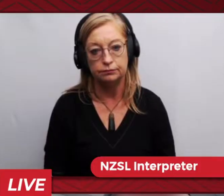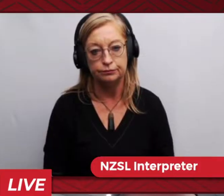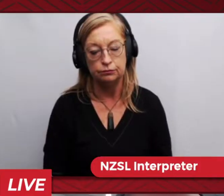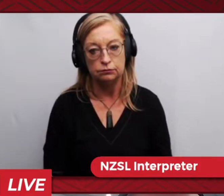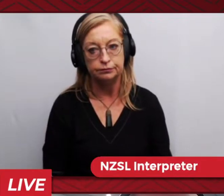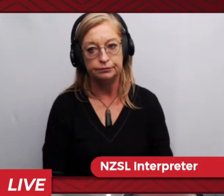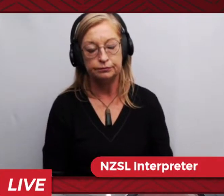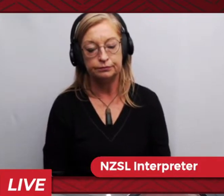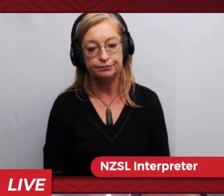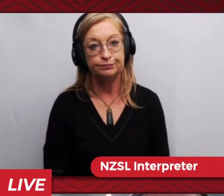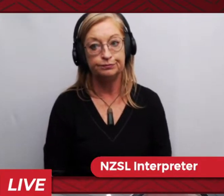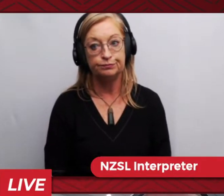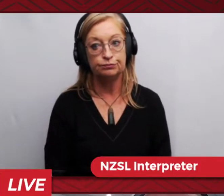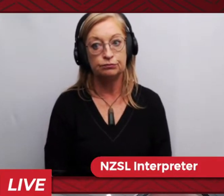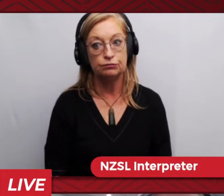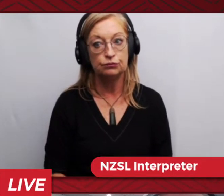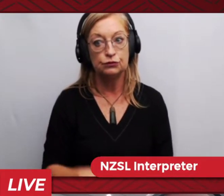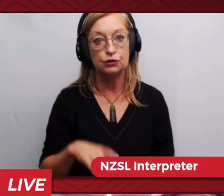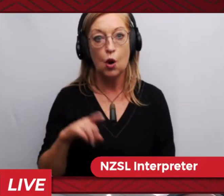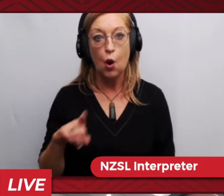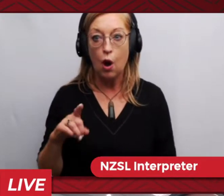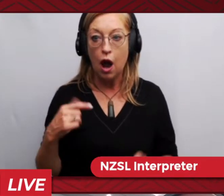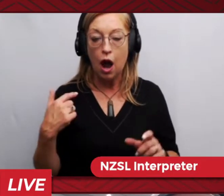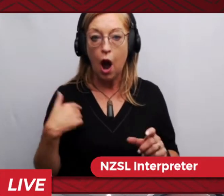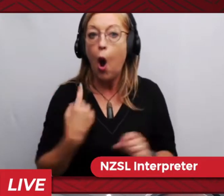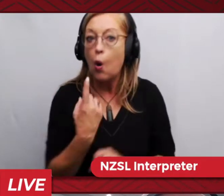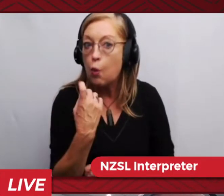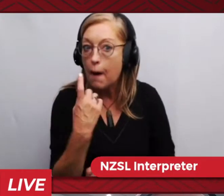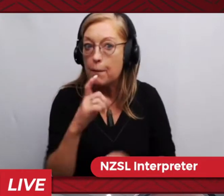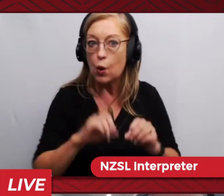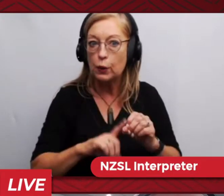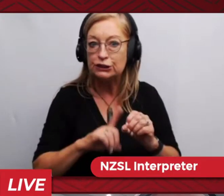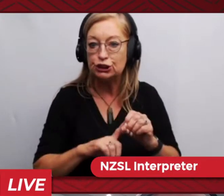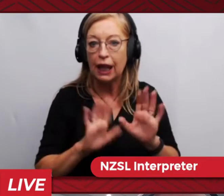so those are the questions. Oh, no, there's one more, sorry.